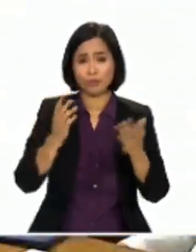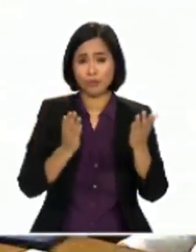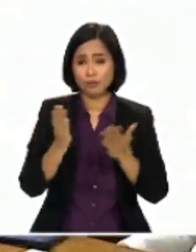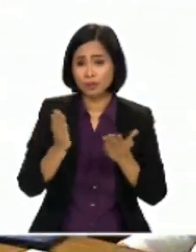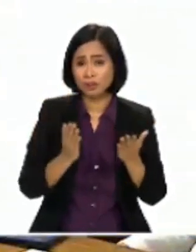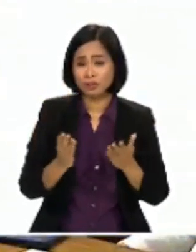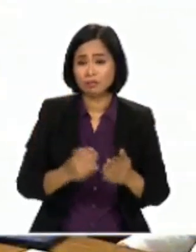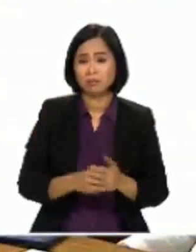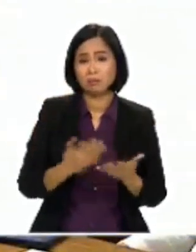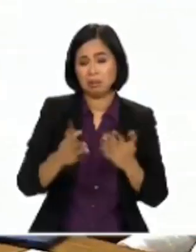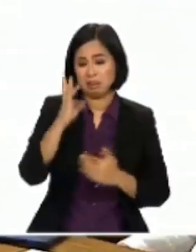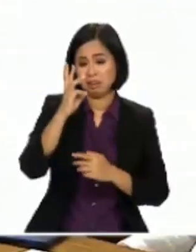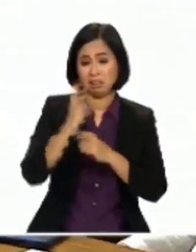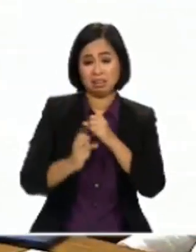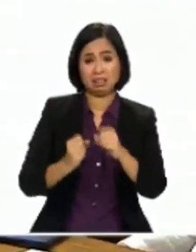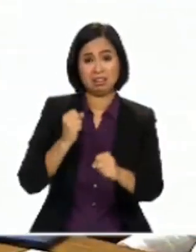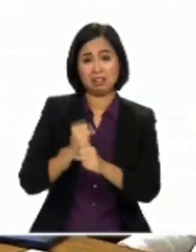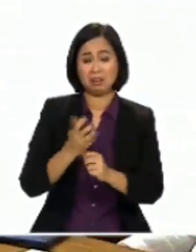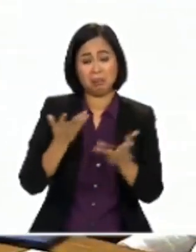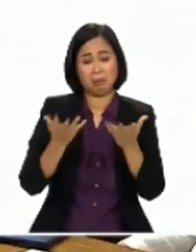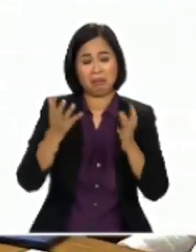after 6 years, I might lose my head.